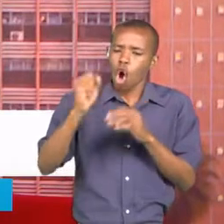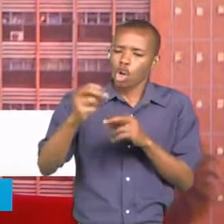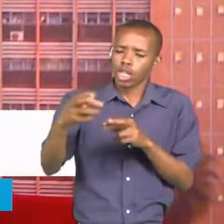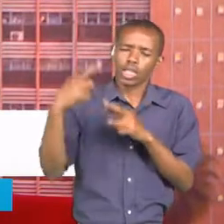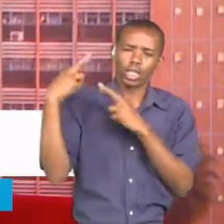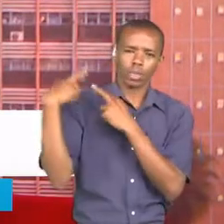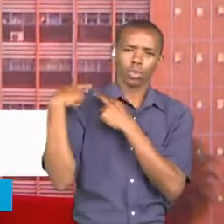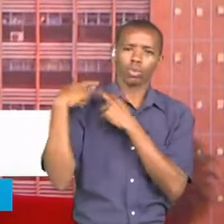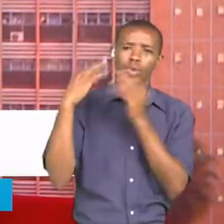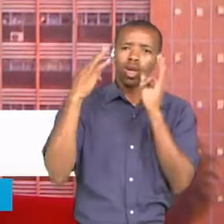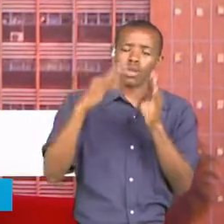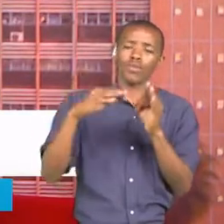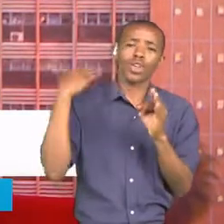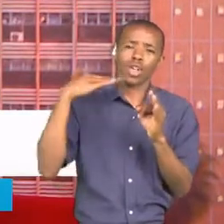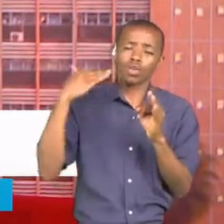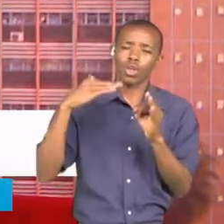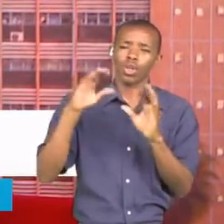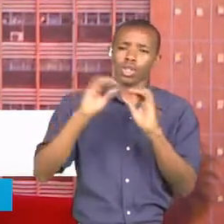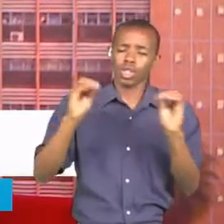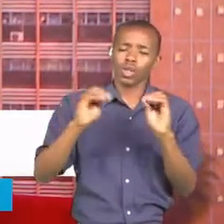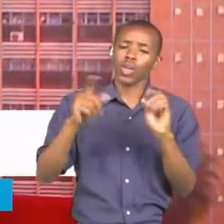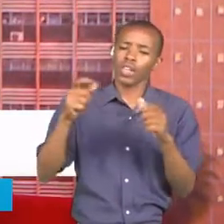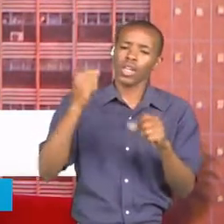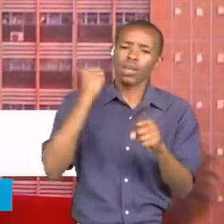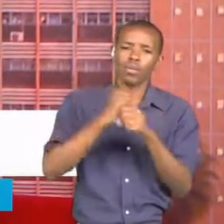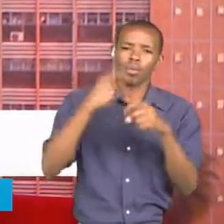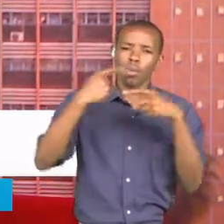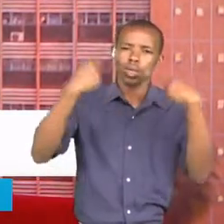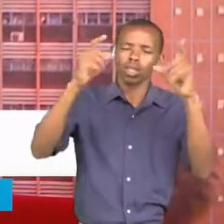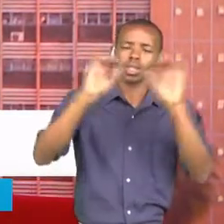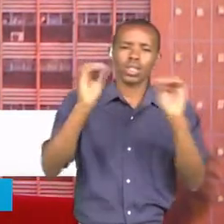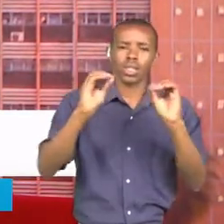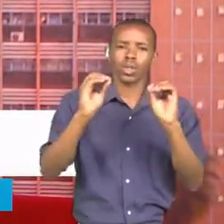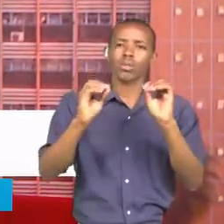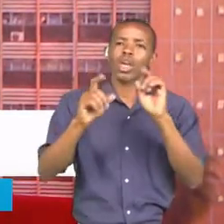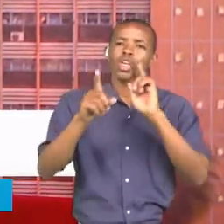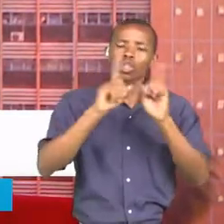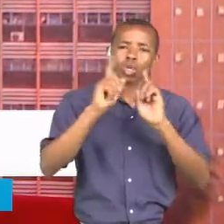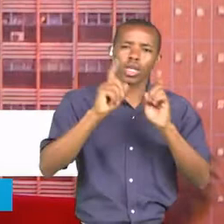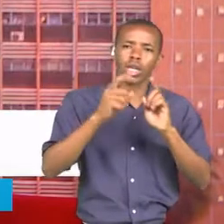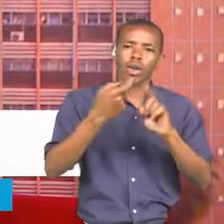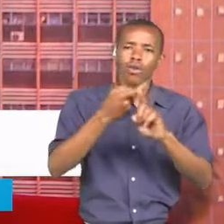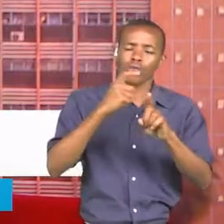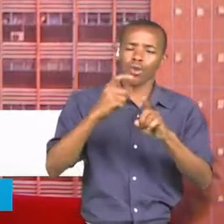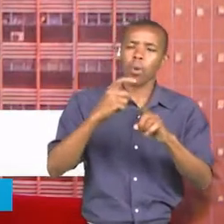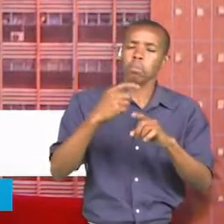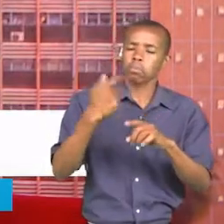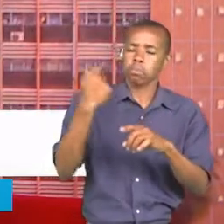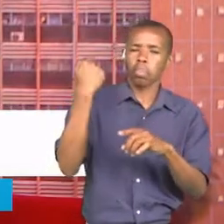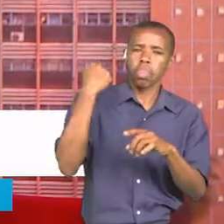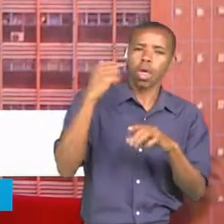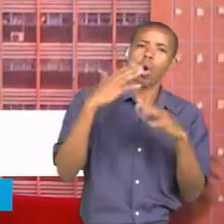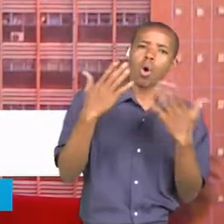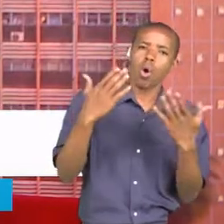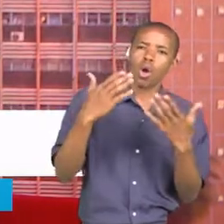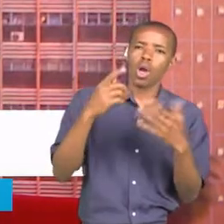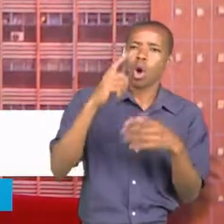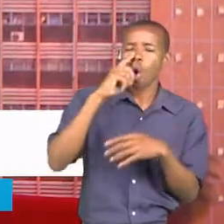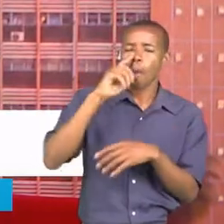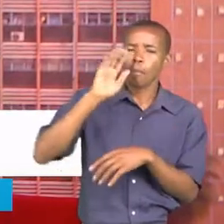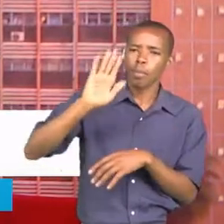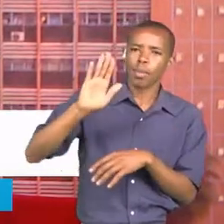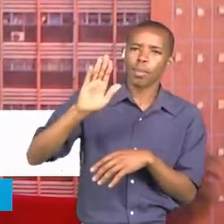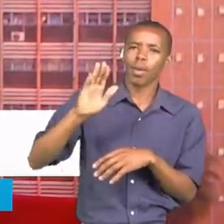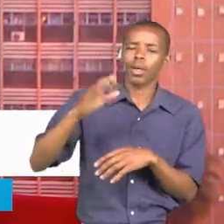not criminal, they're incompetent. Either way, they need to be talking to us, either from behind cells or from their homes,